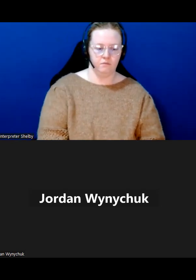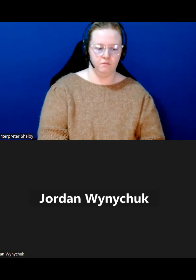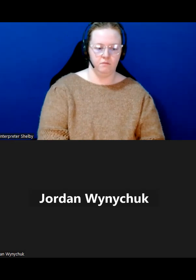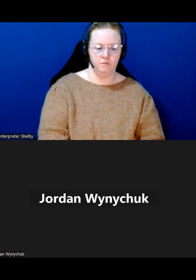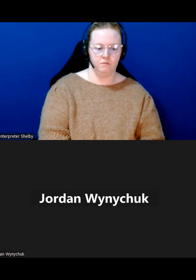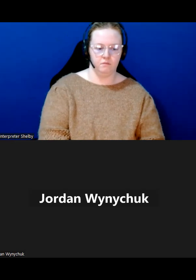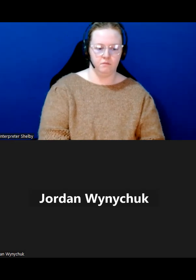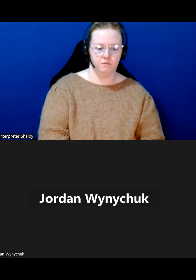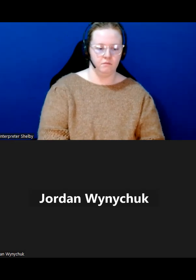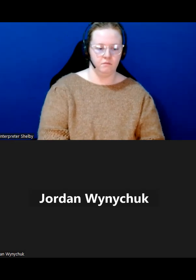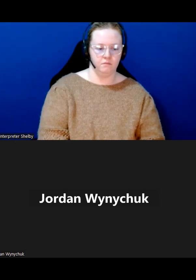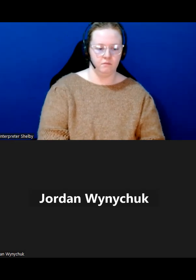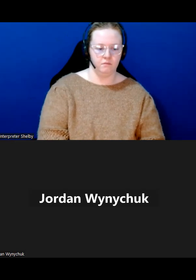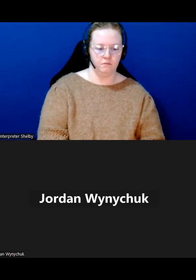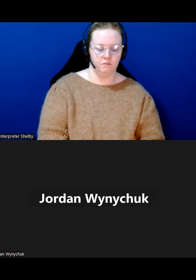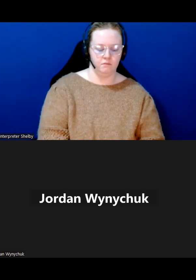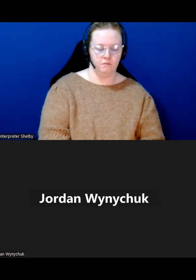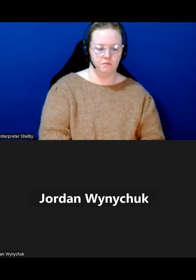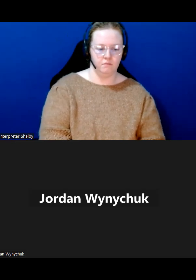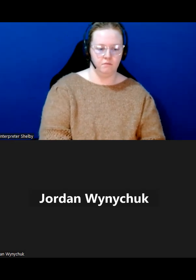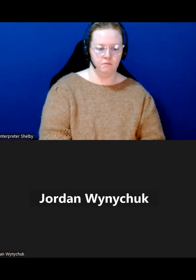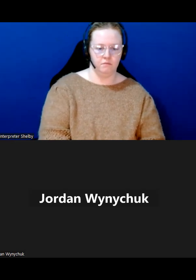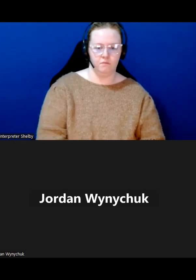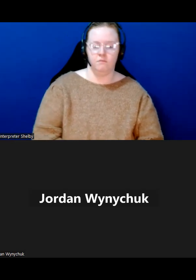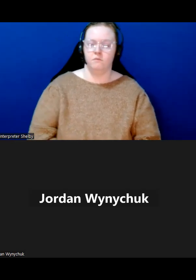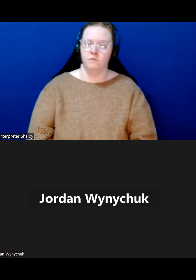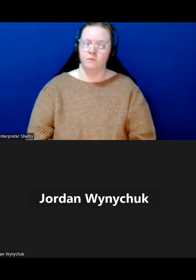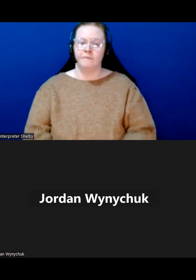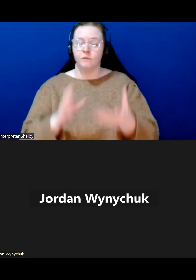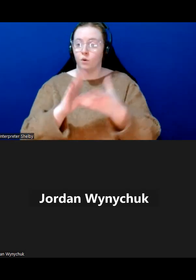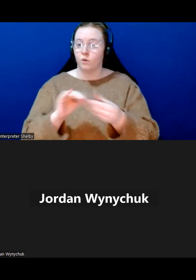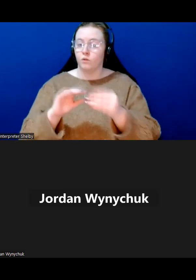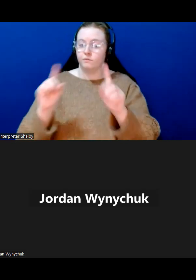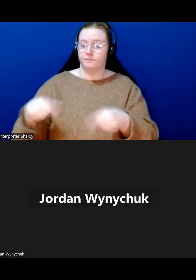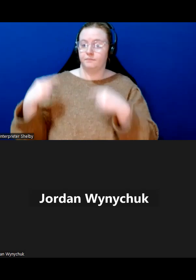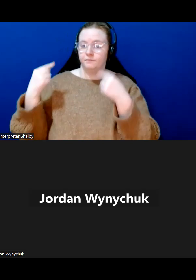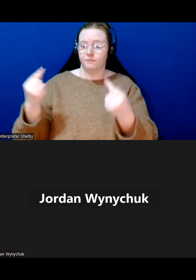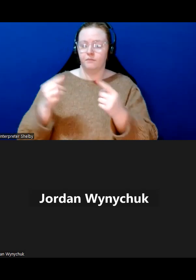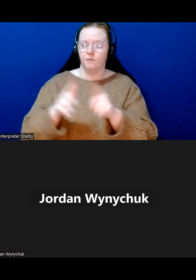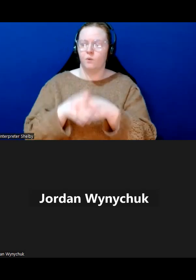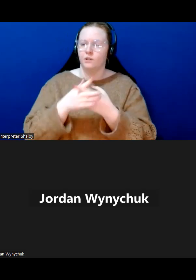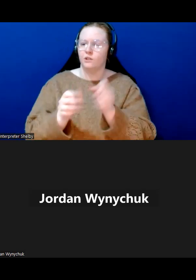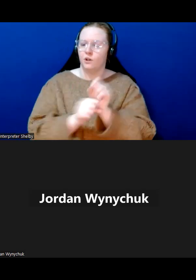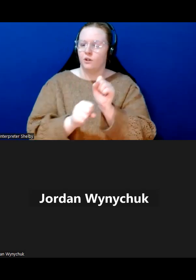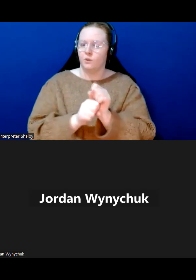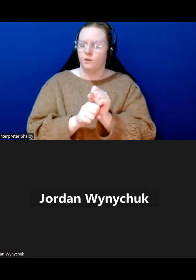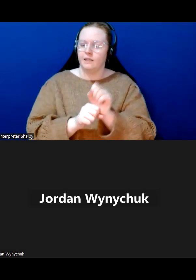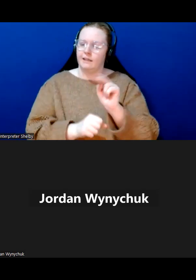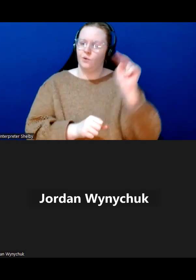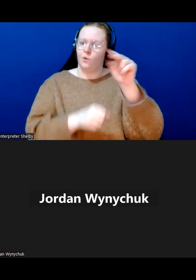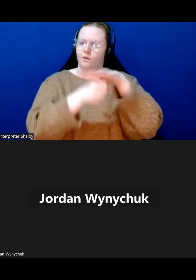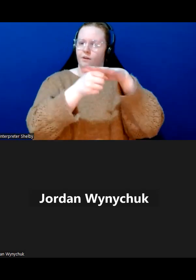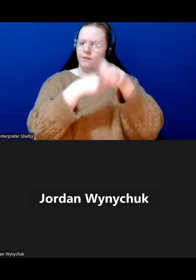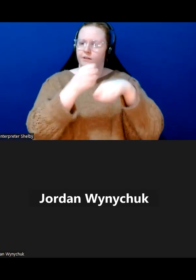So SucSeed so far. We started working in rural northern communities back in 2017 and then